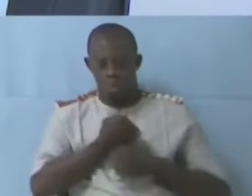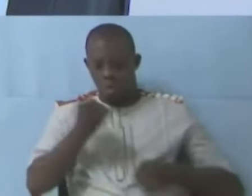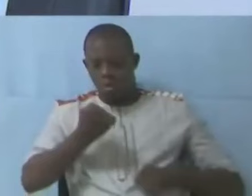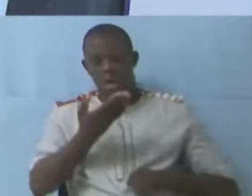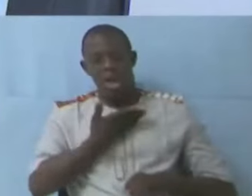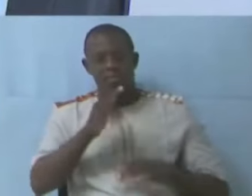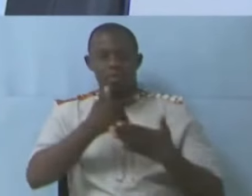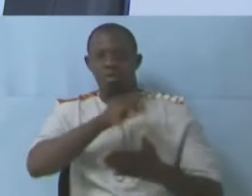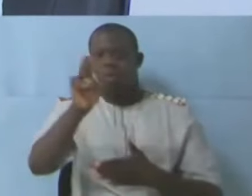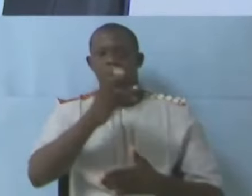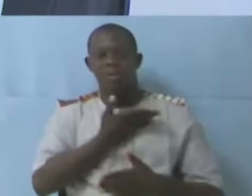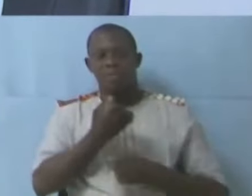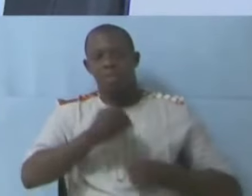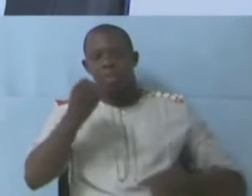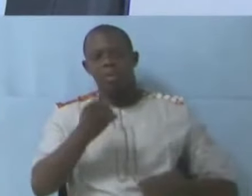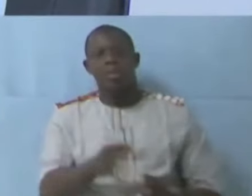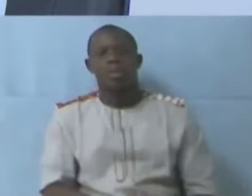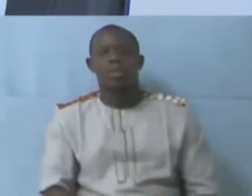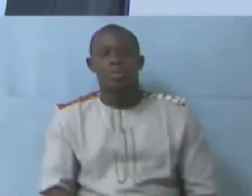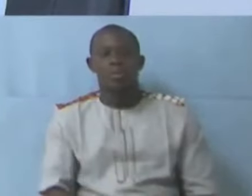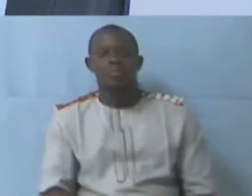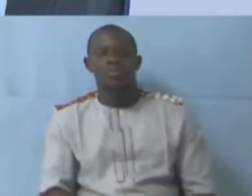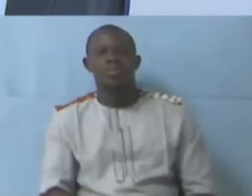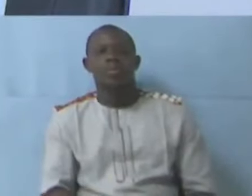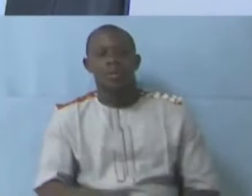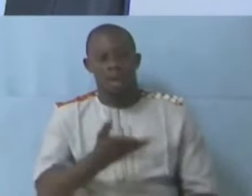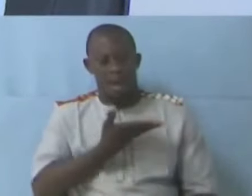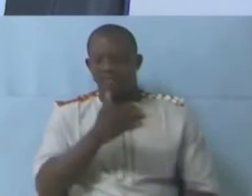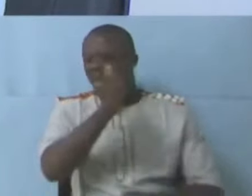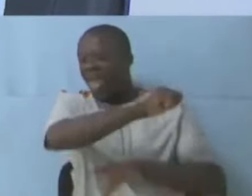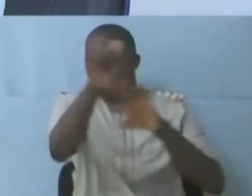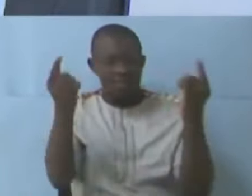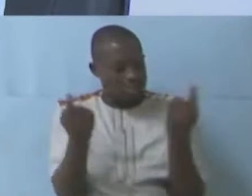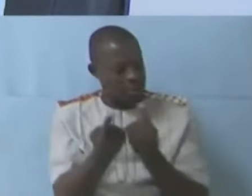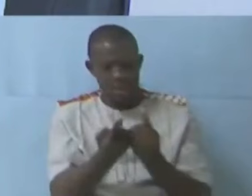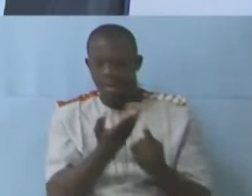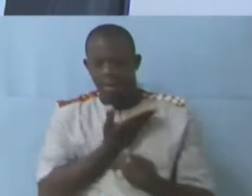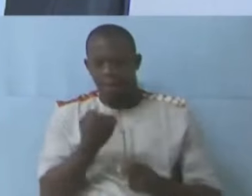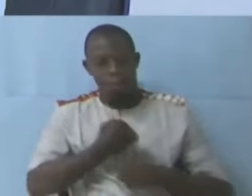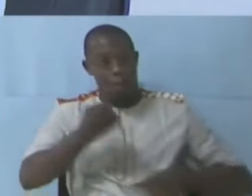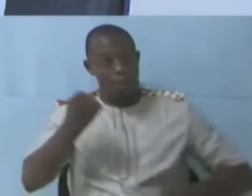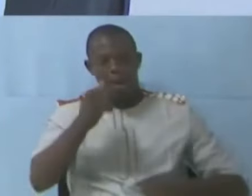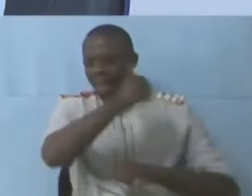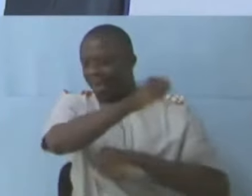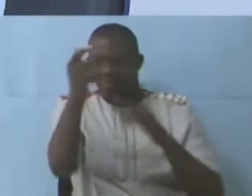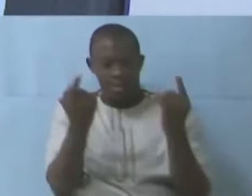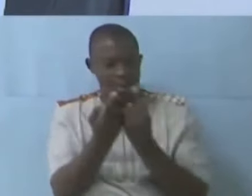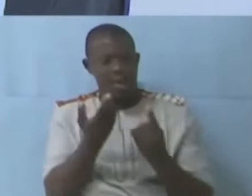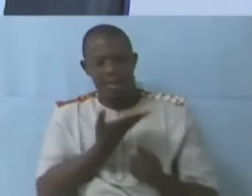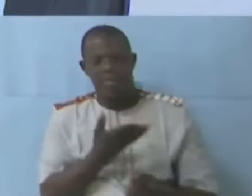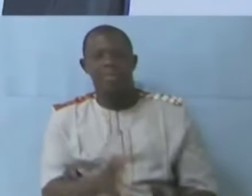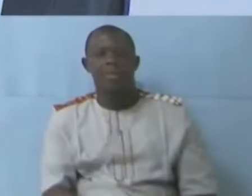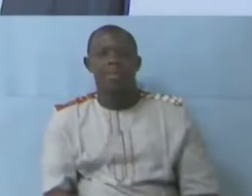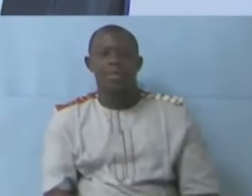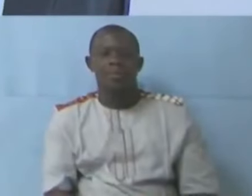Yangi amone fetel wala amewulo fetel? With everything. Ma ngi amone yep. Everything. Ma ngi amone ganay. So ma gis ma class tam